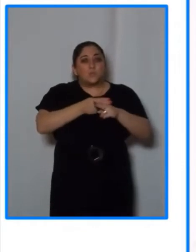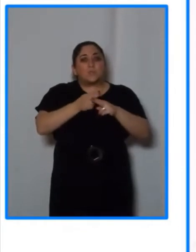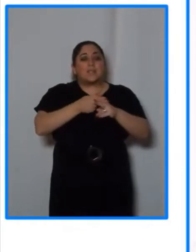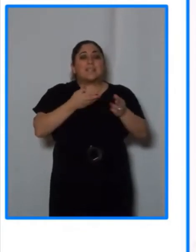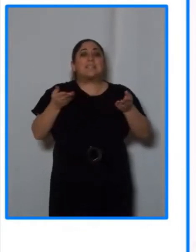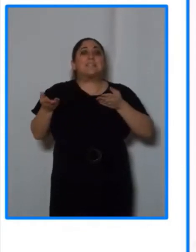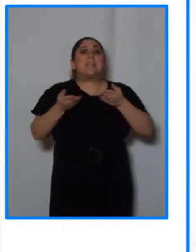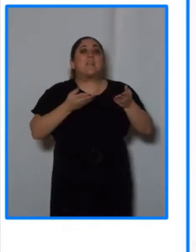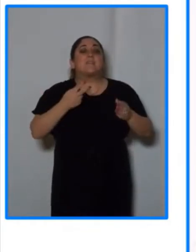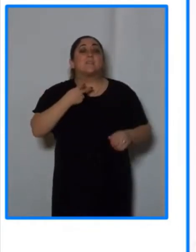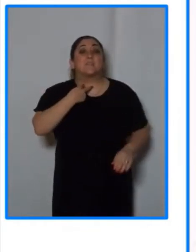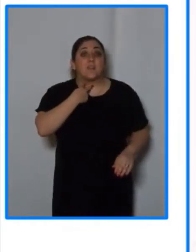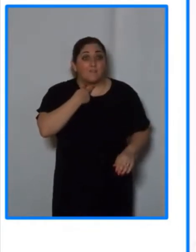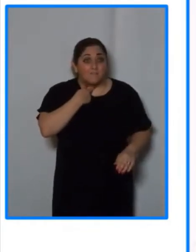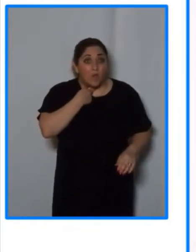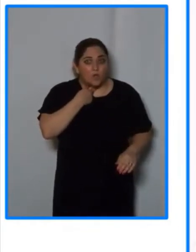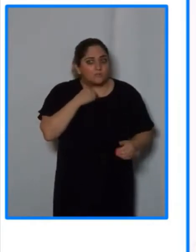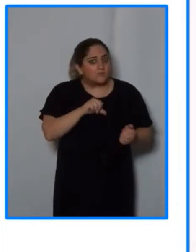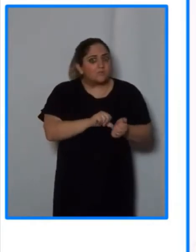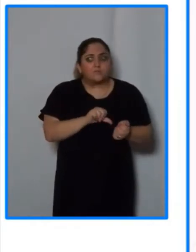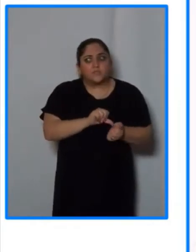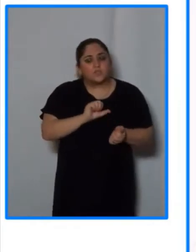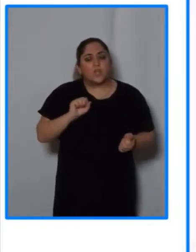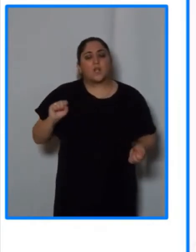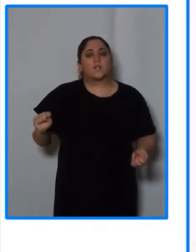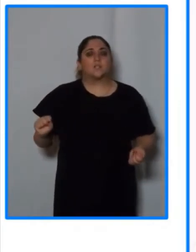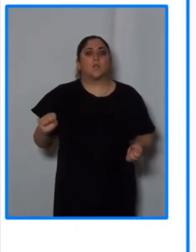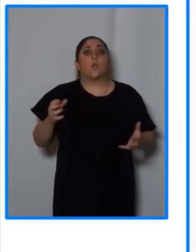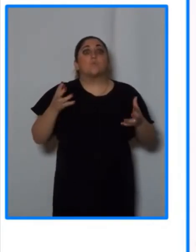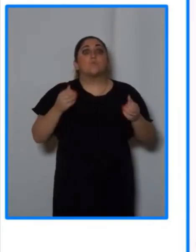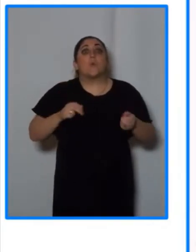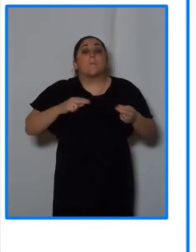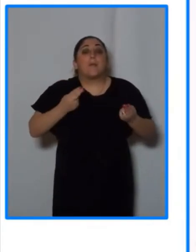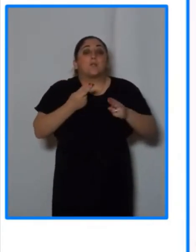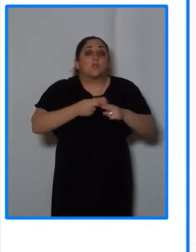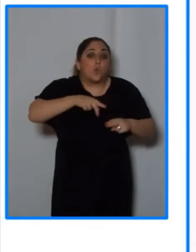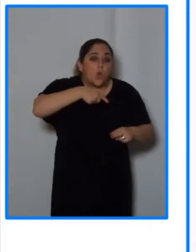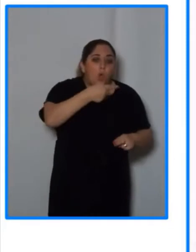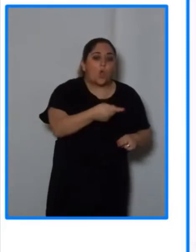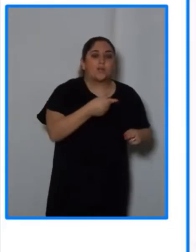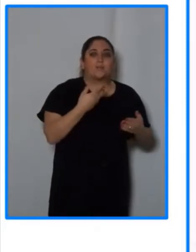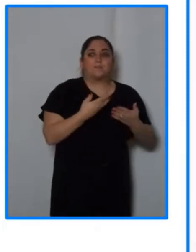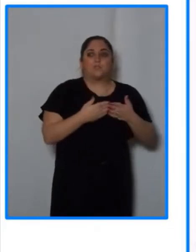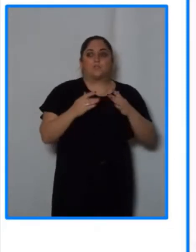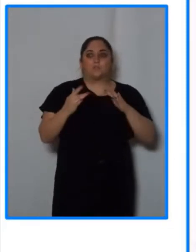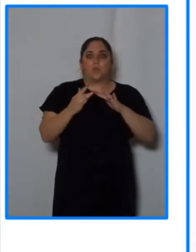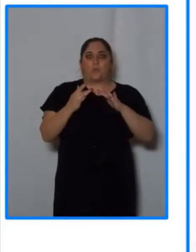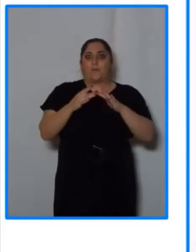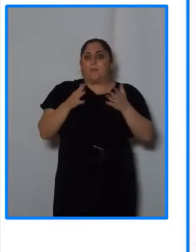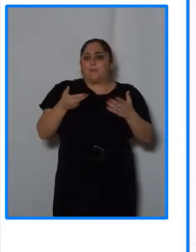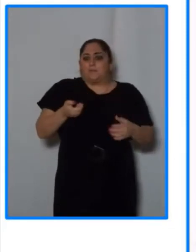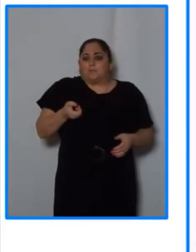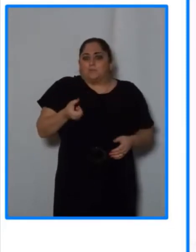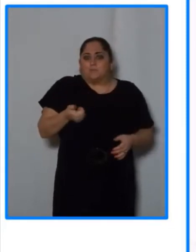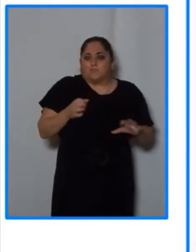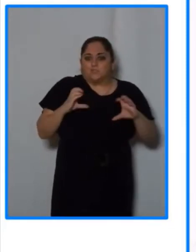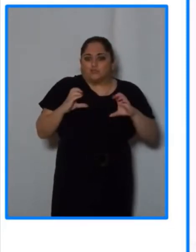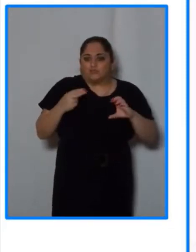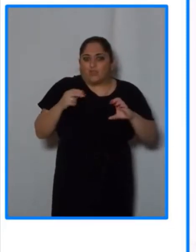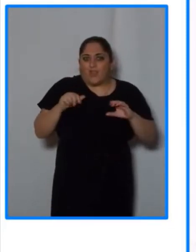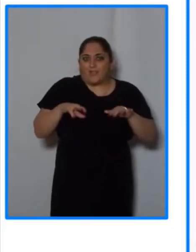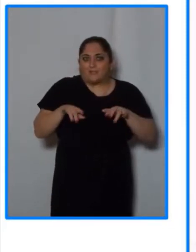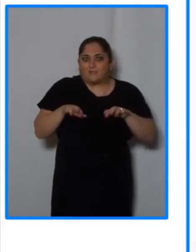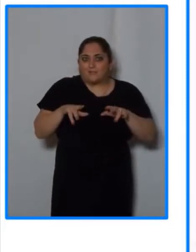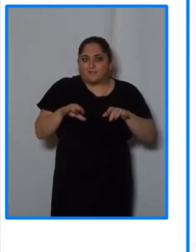rely on voice, people with speech disabilities need alternative modes of interaction, such as text-based chat to interact with